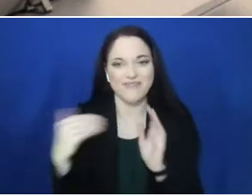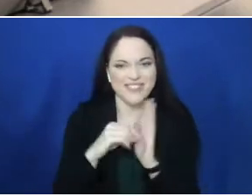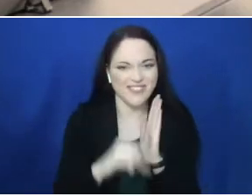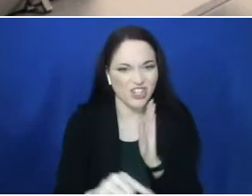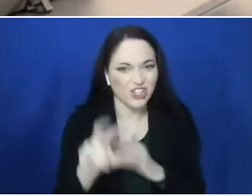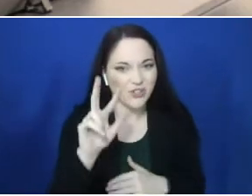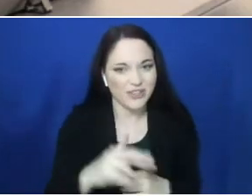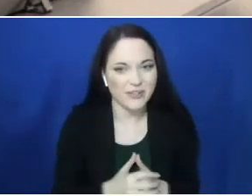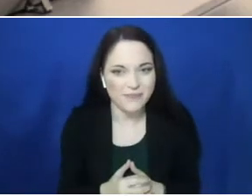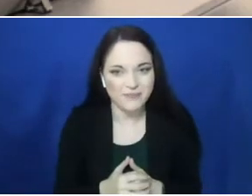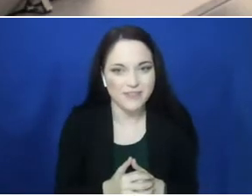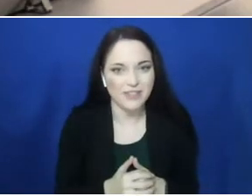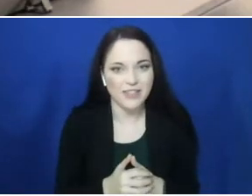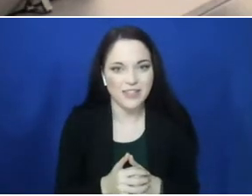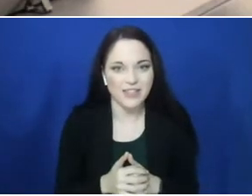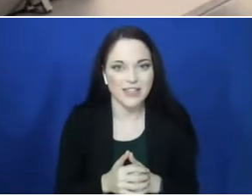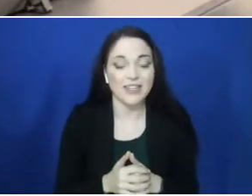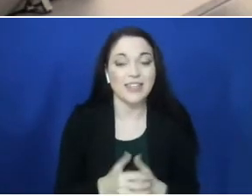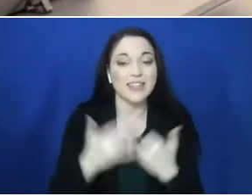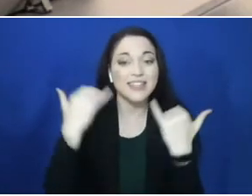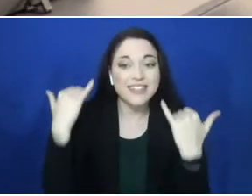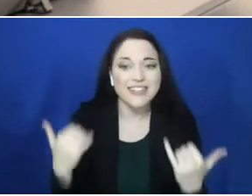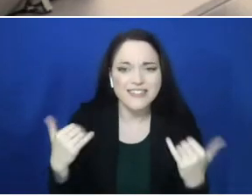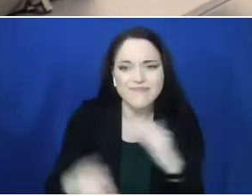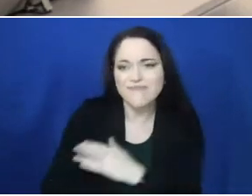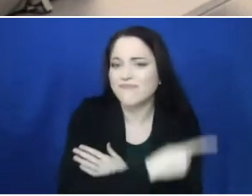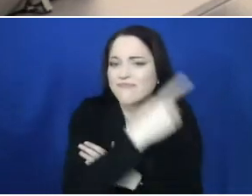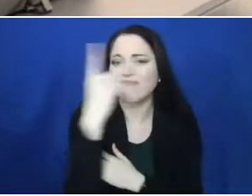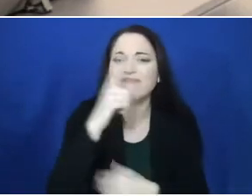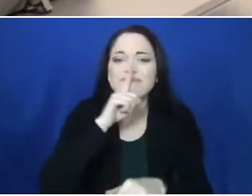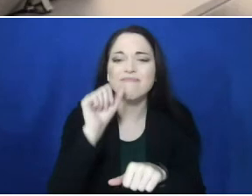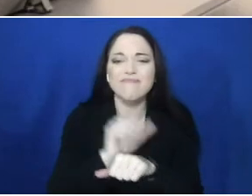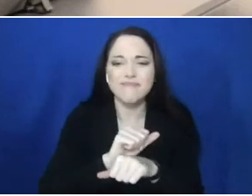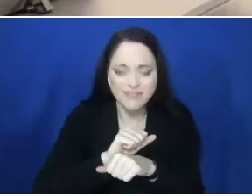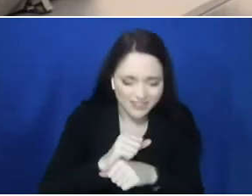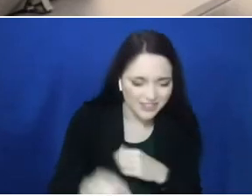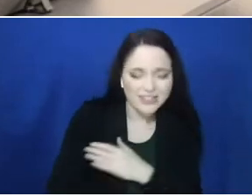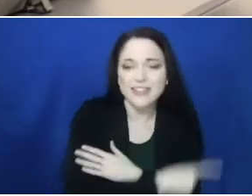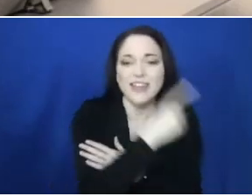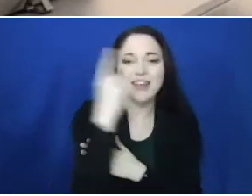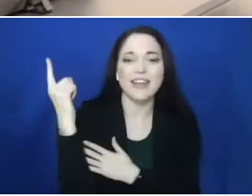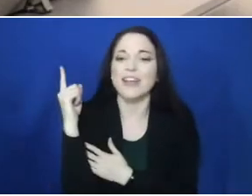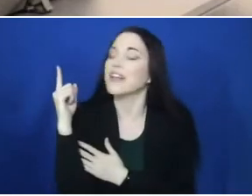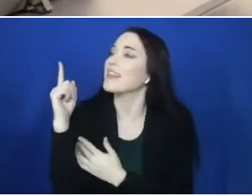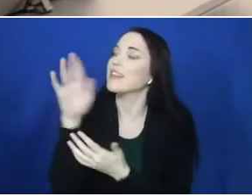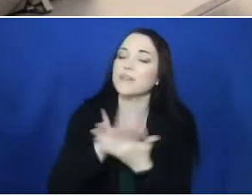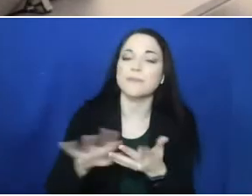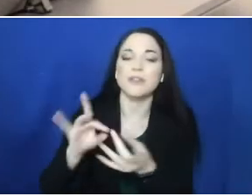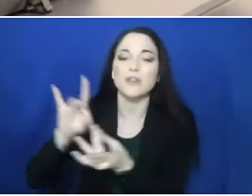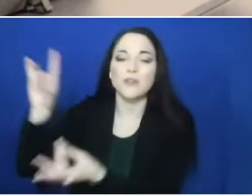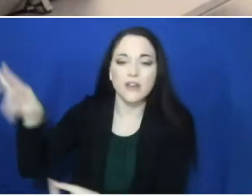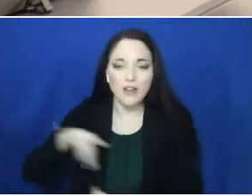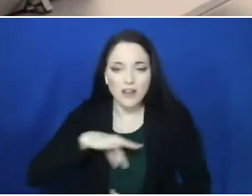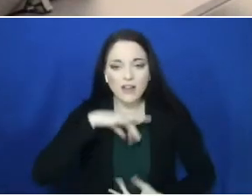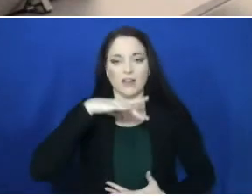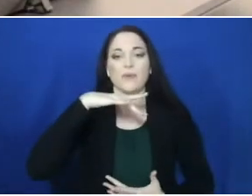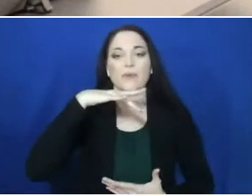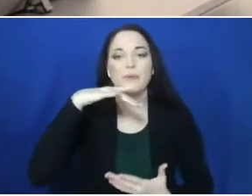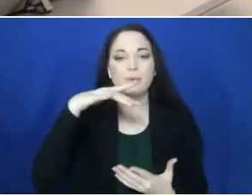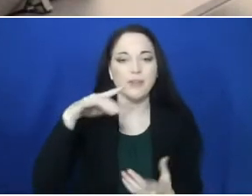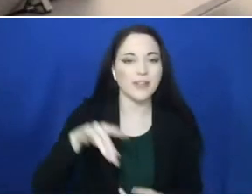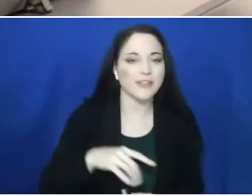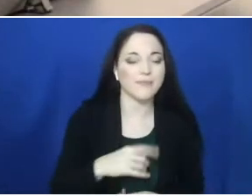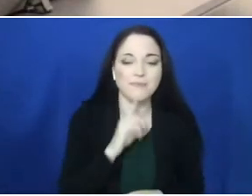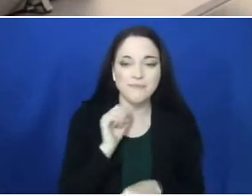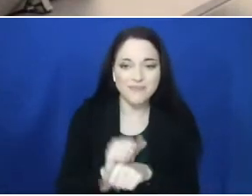came. This is the day. This is the day when the Spirit came. When the